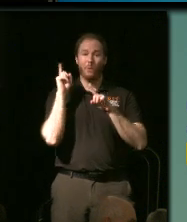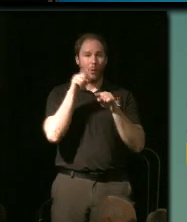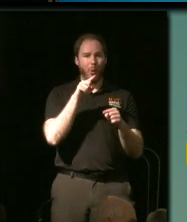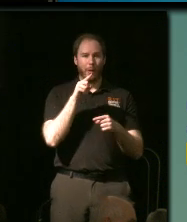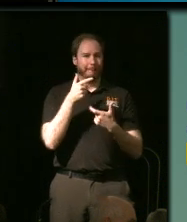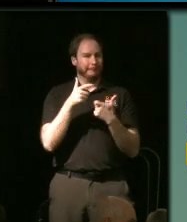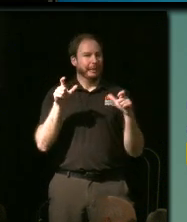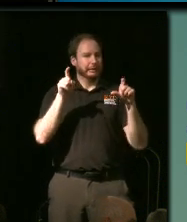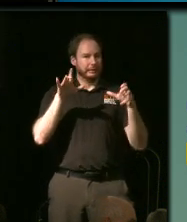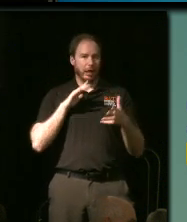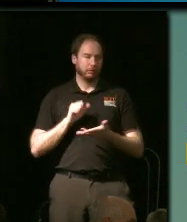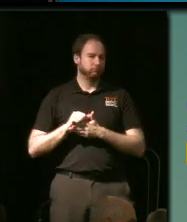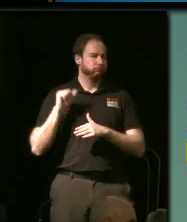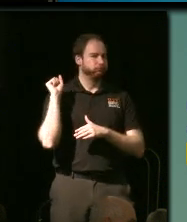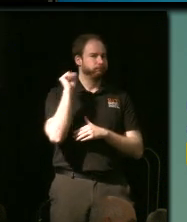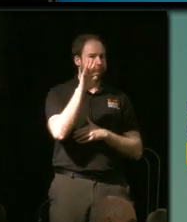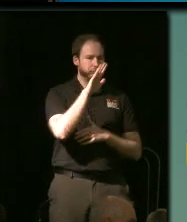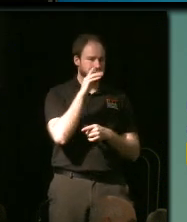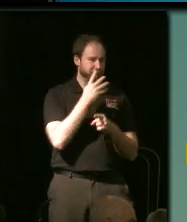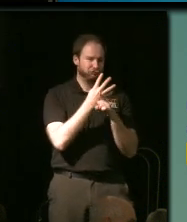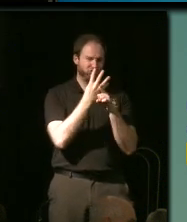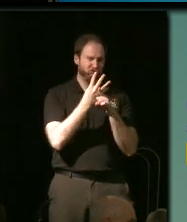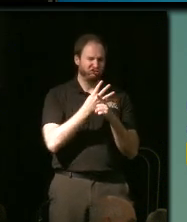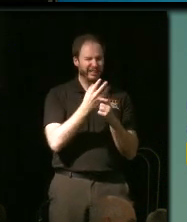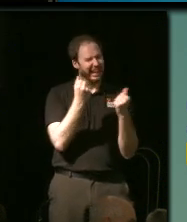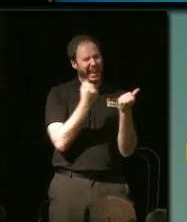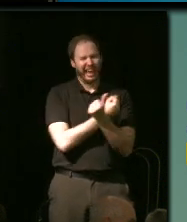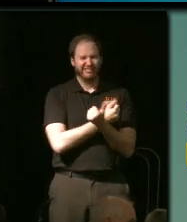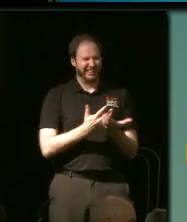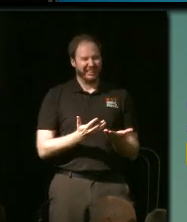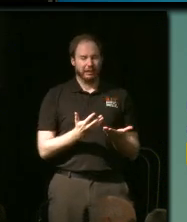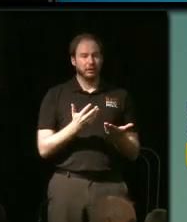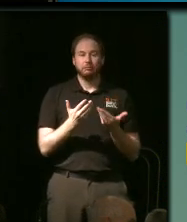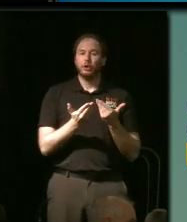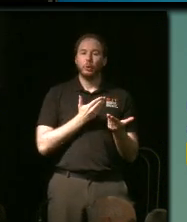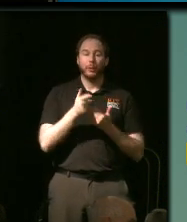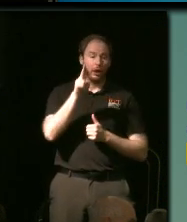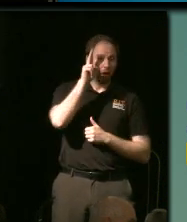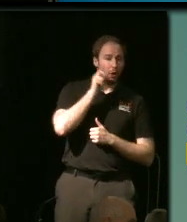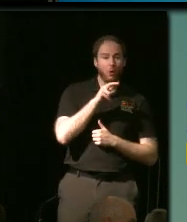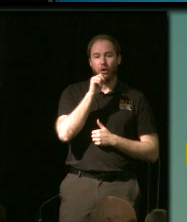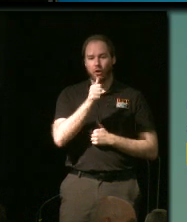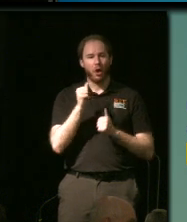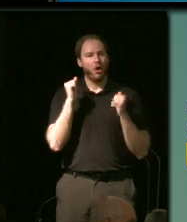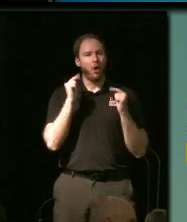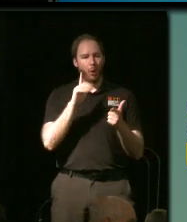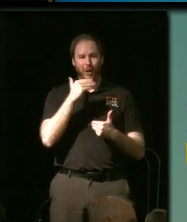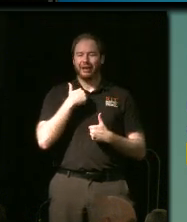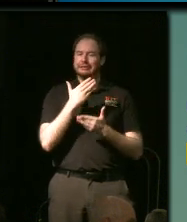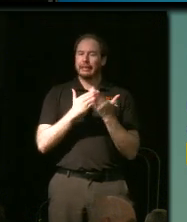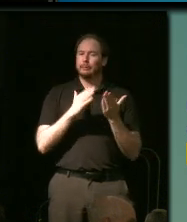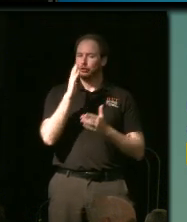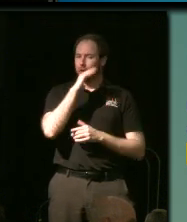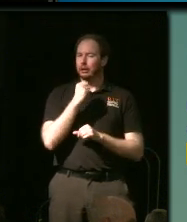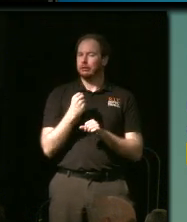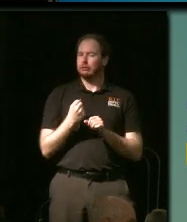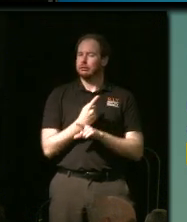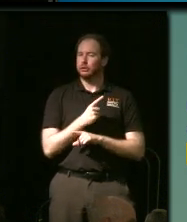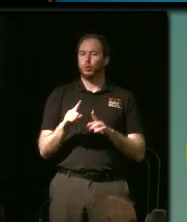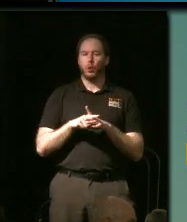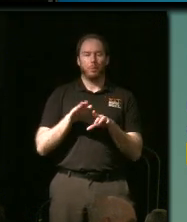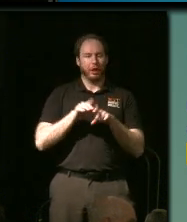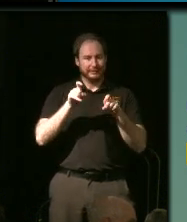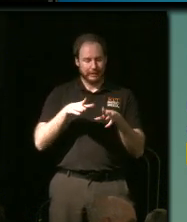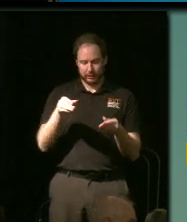tests with lots and lots and lots of genes on the panel, everybody in this room, whether you have Usher or not, is going to have abnormalities. And we have to